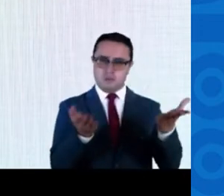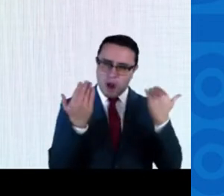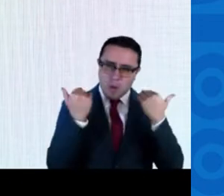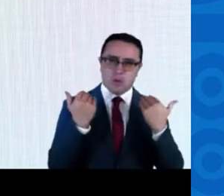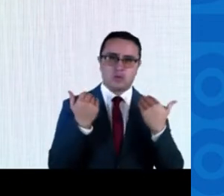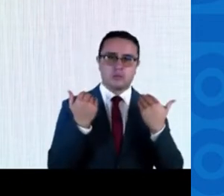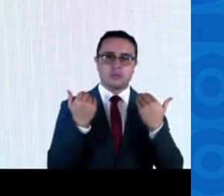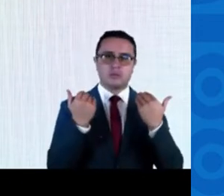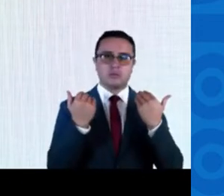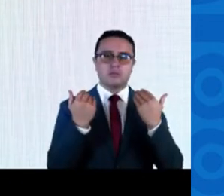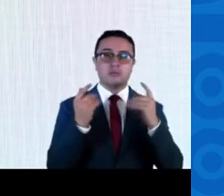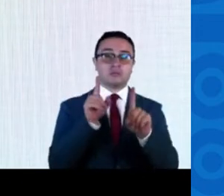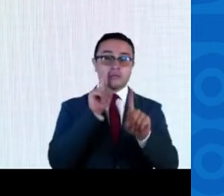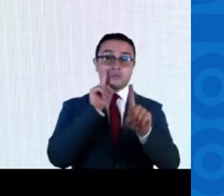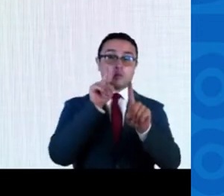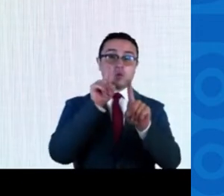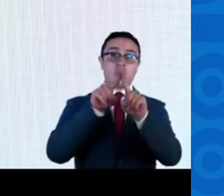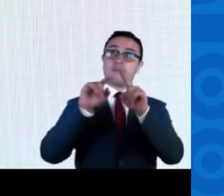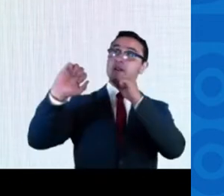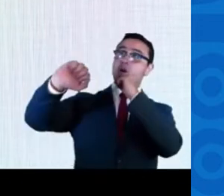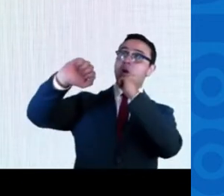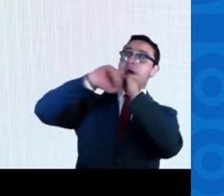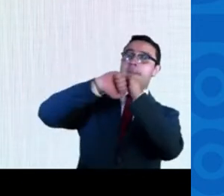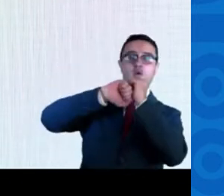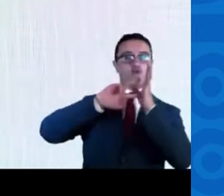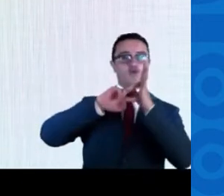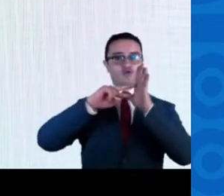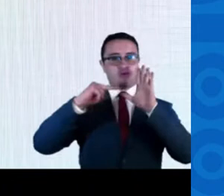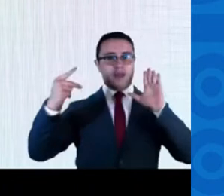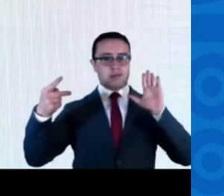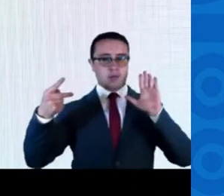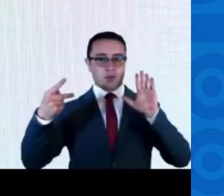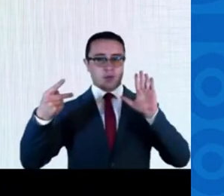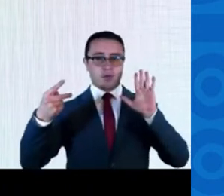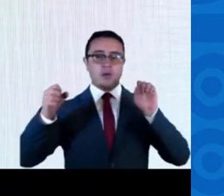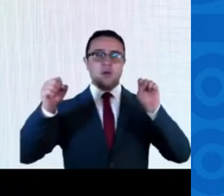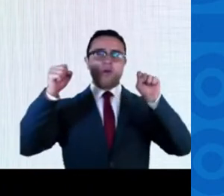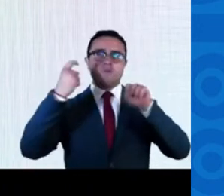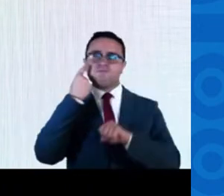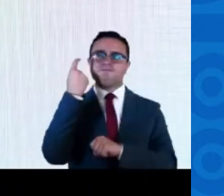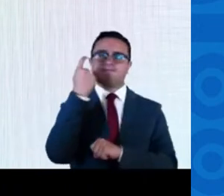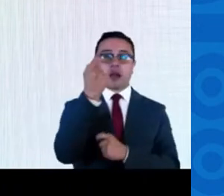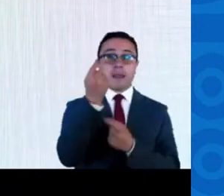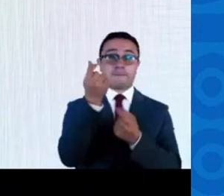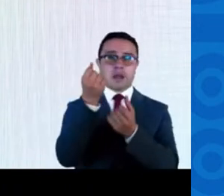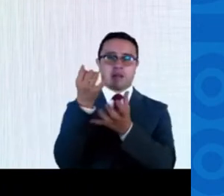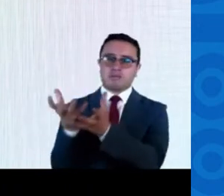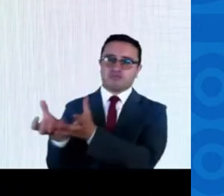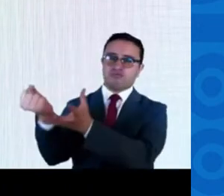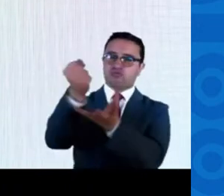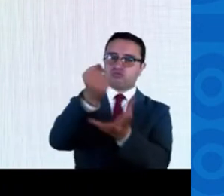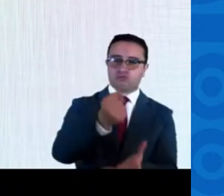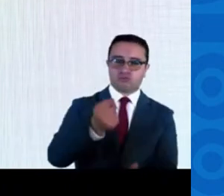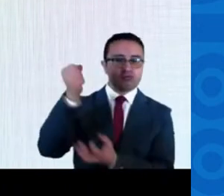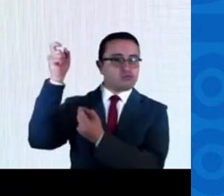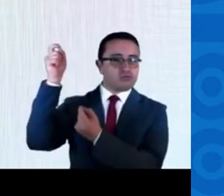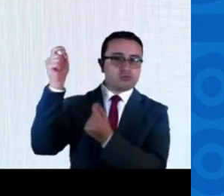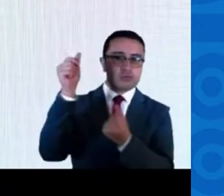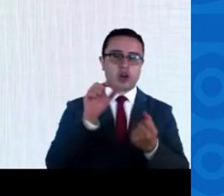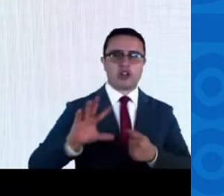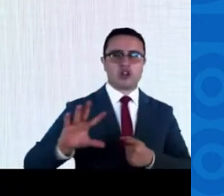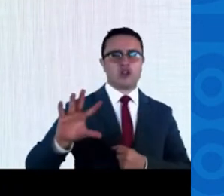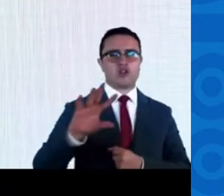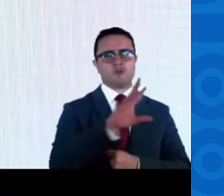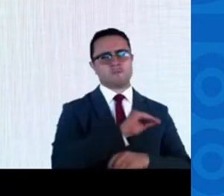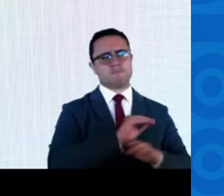we wish to say, let's get together to receive technical support and to